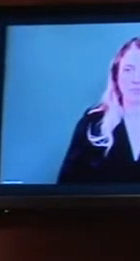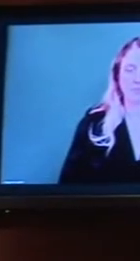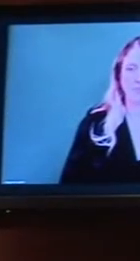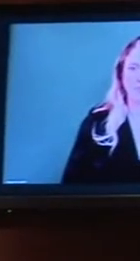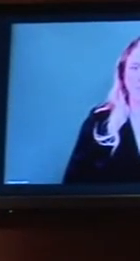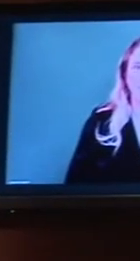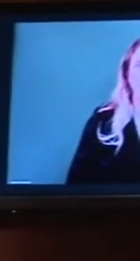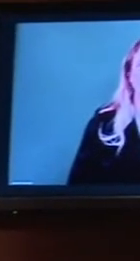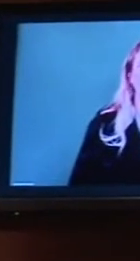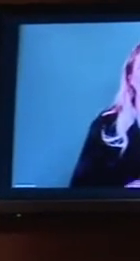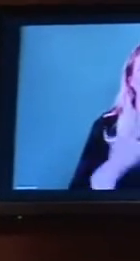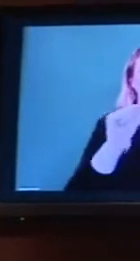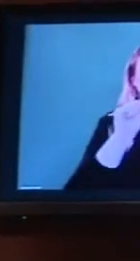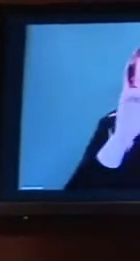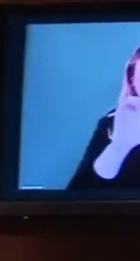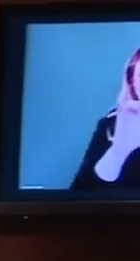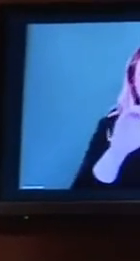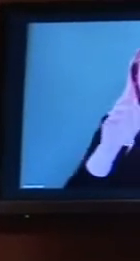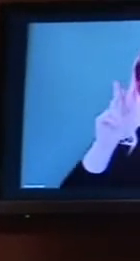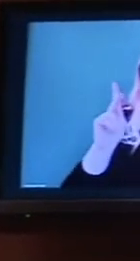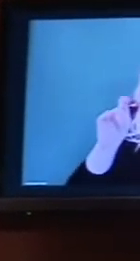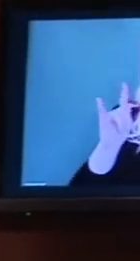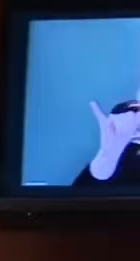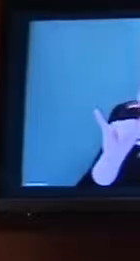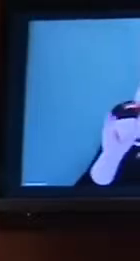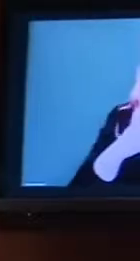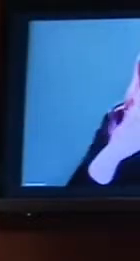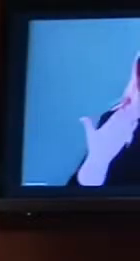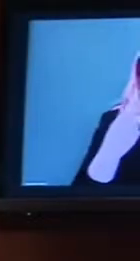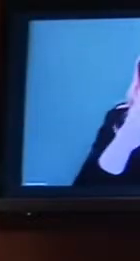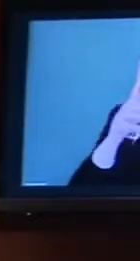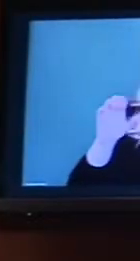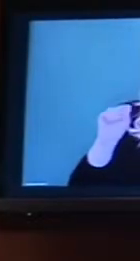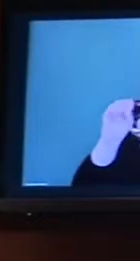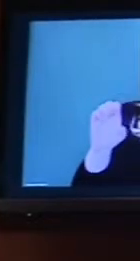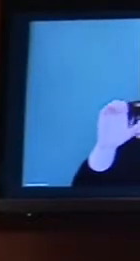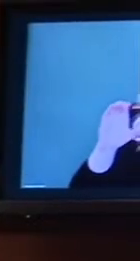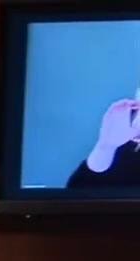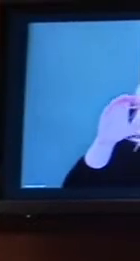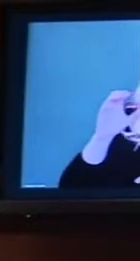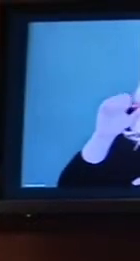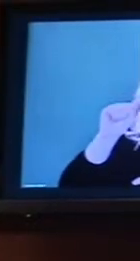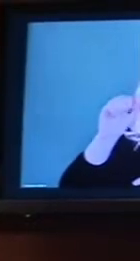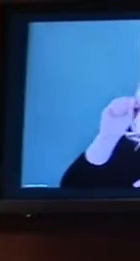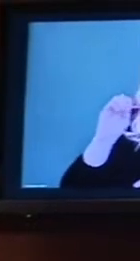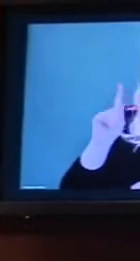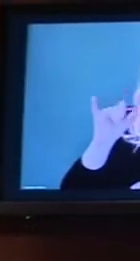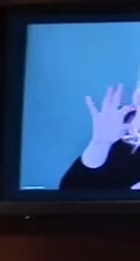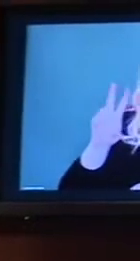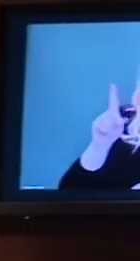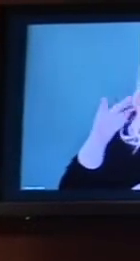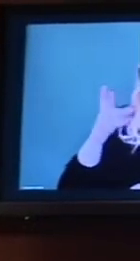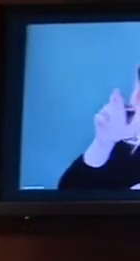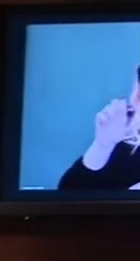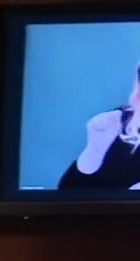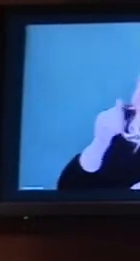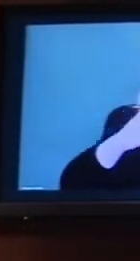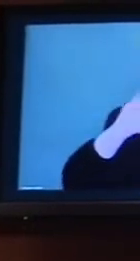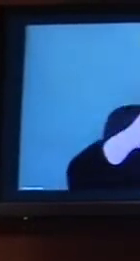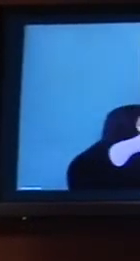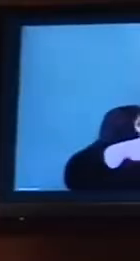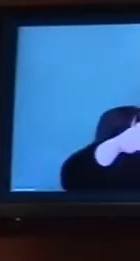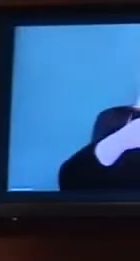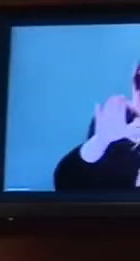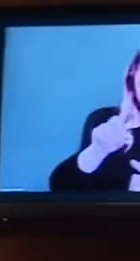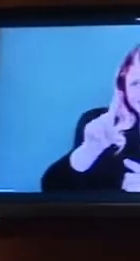Secretary Kennedy, Amanda Seitz with the Associated Press. Some of the CDC's own research has concluded that there's a genetic link at play with autism. Are you